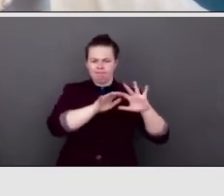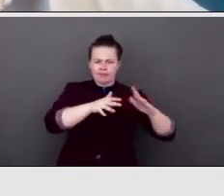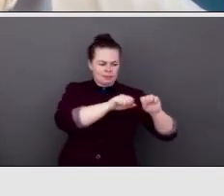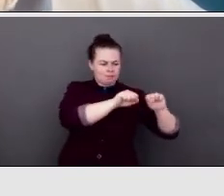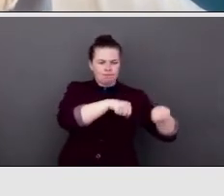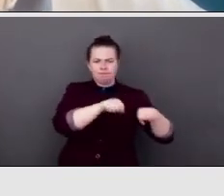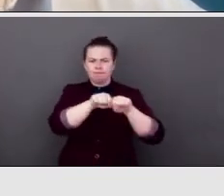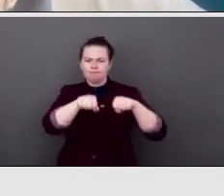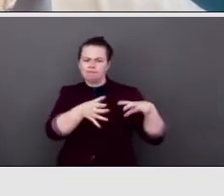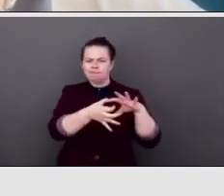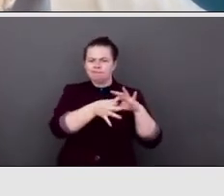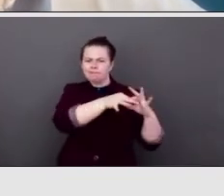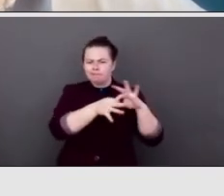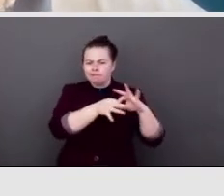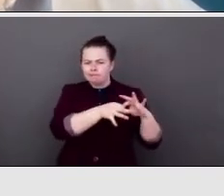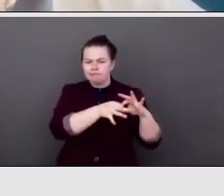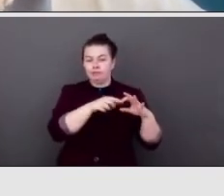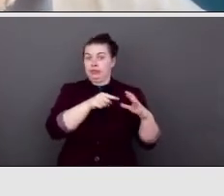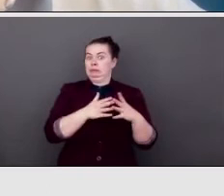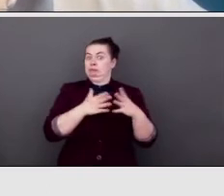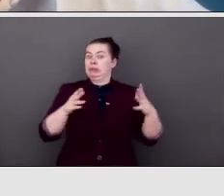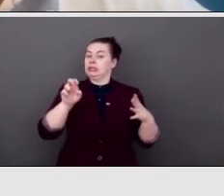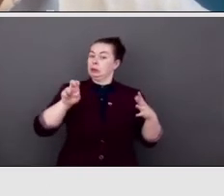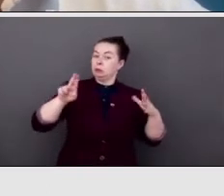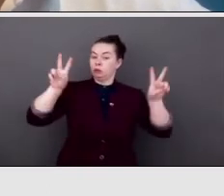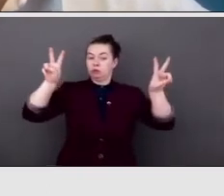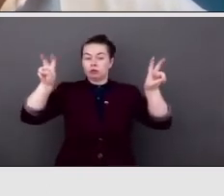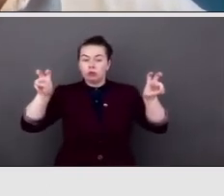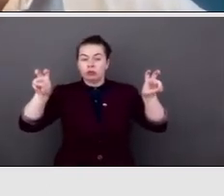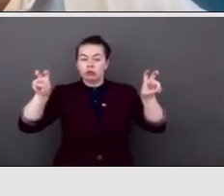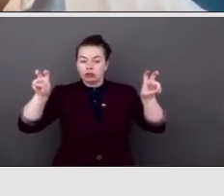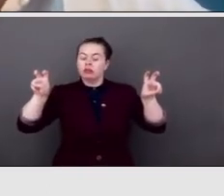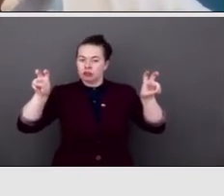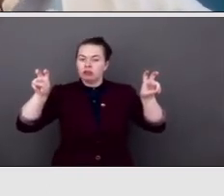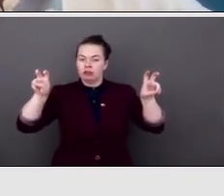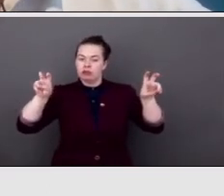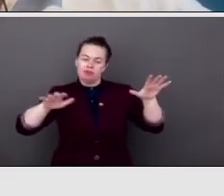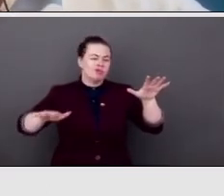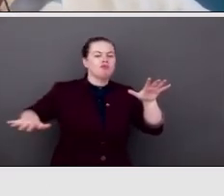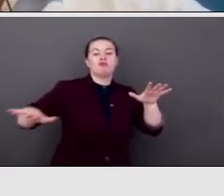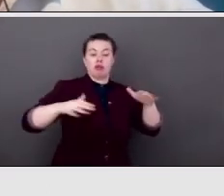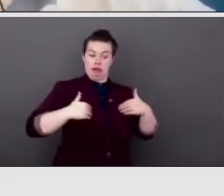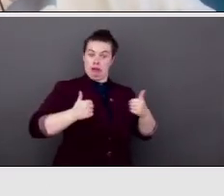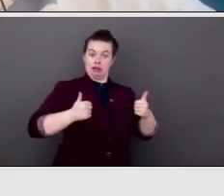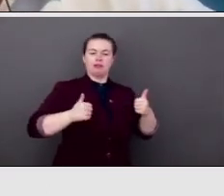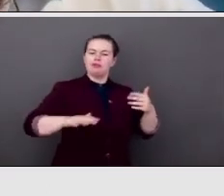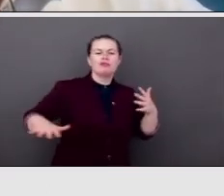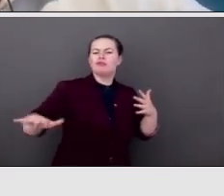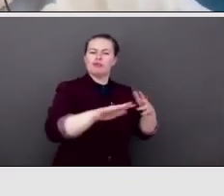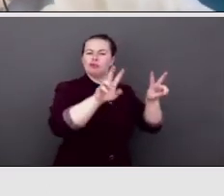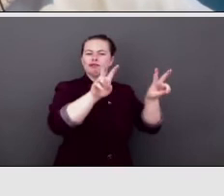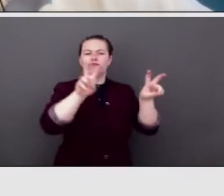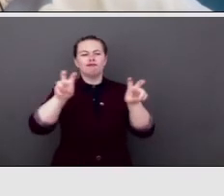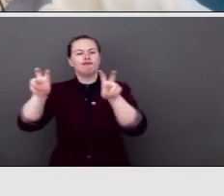interoperability program that does not concern only healthcare, but also concerns other domains. And this is the